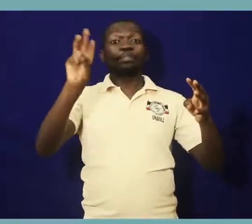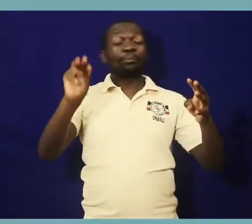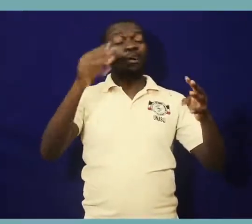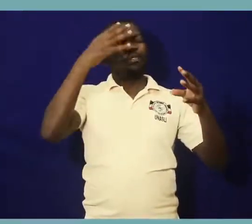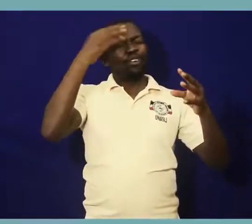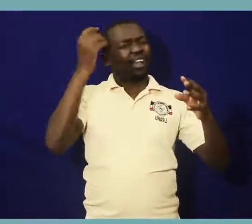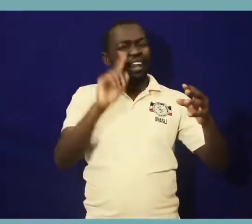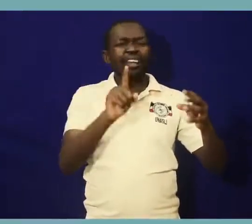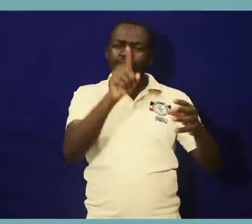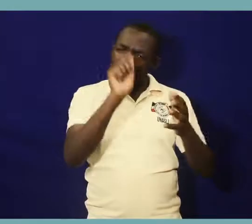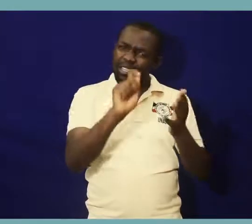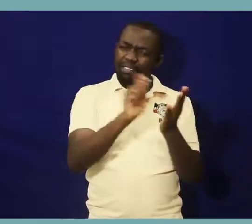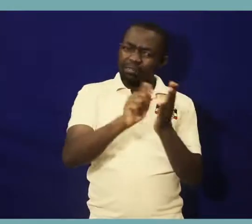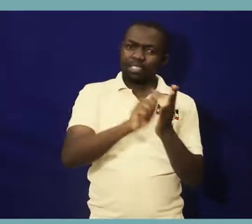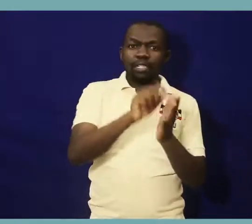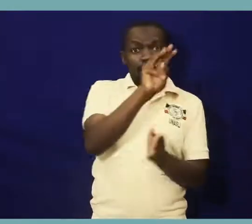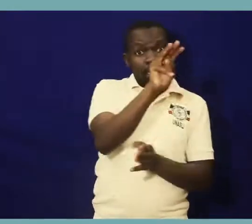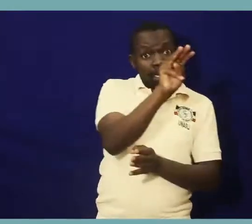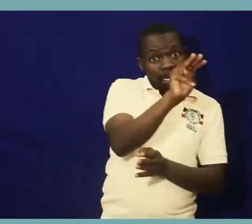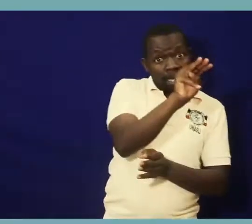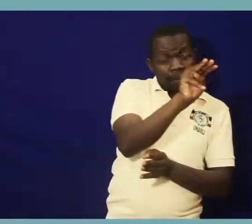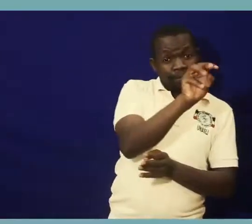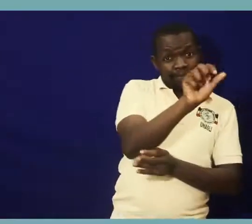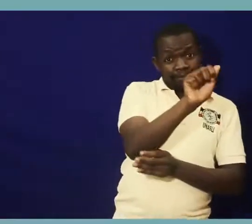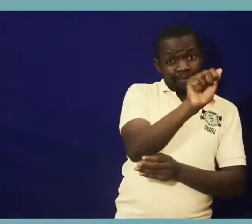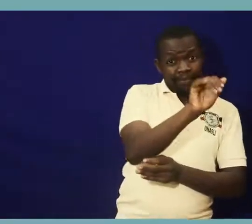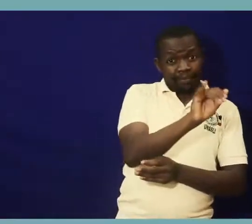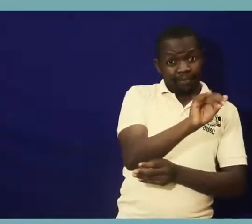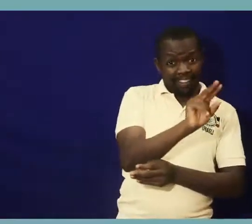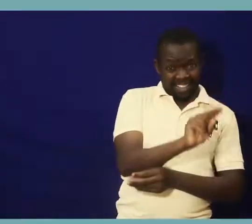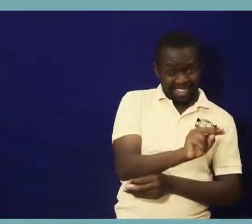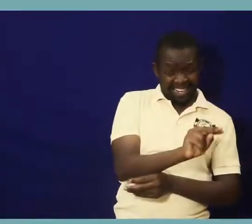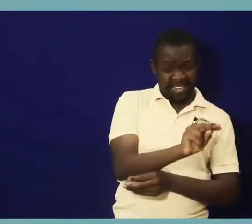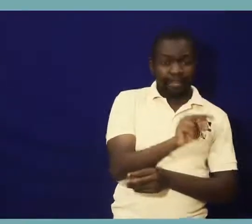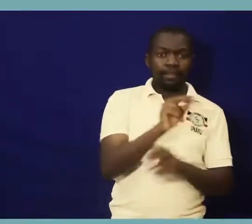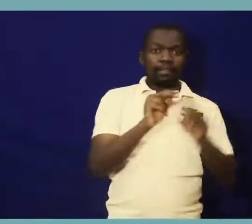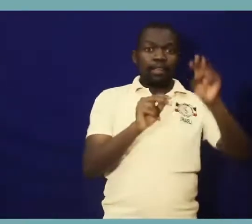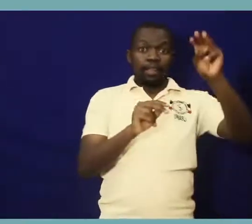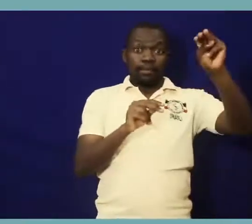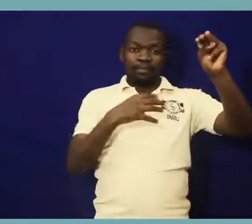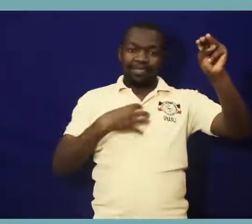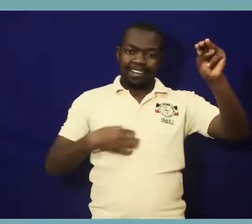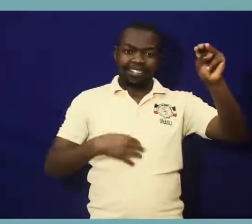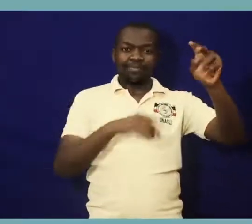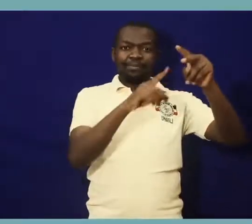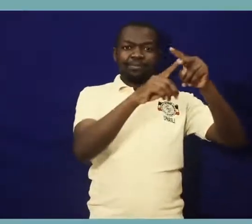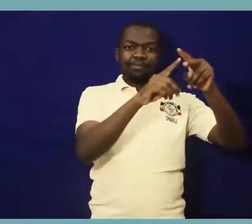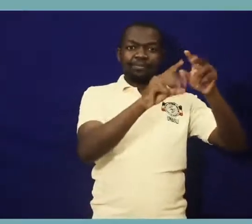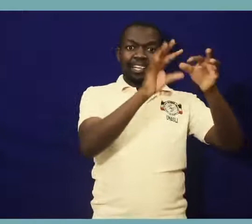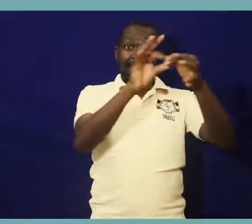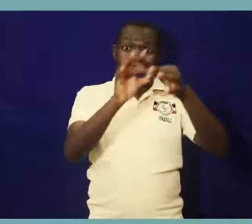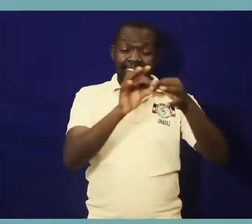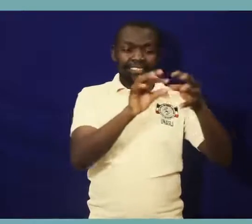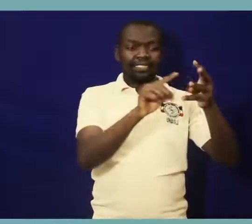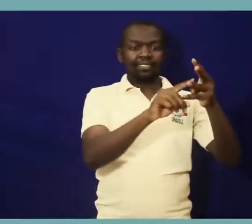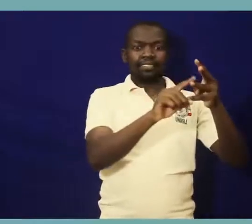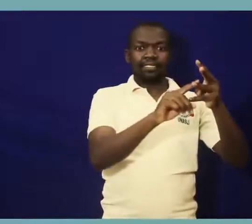You can even write it down. Militarism, alliances, imperialism, and nationalism as we